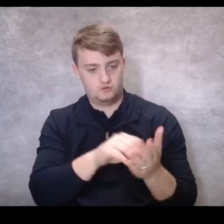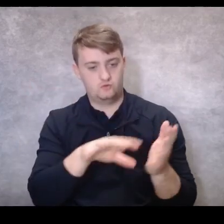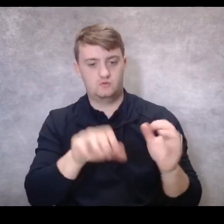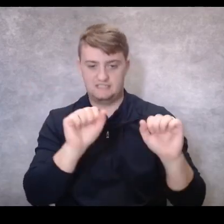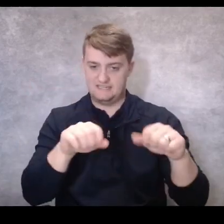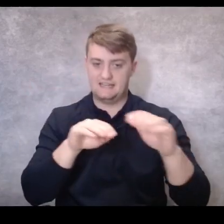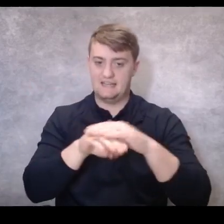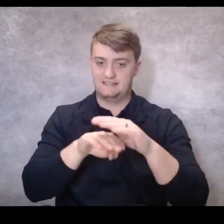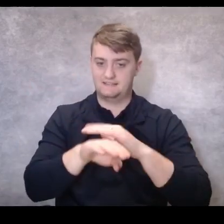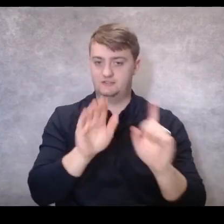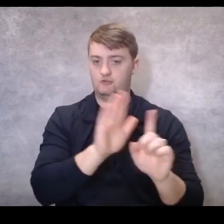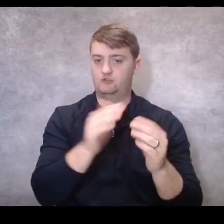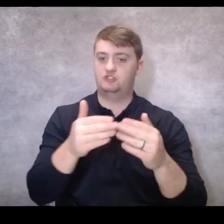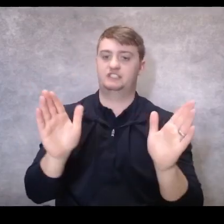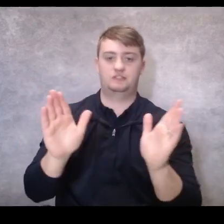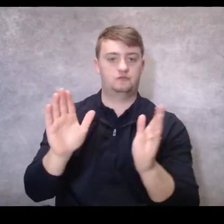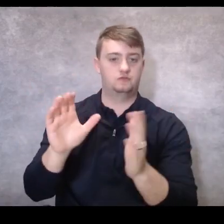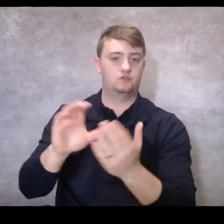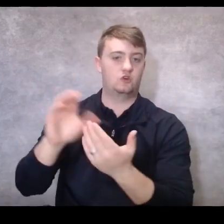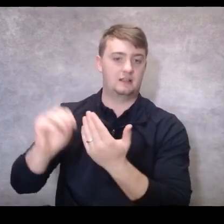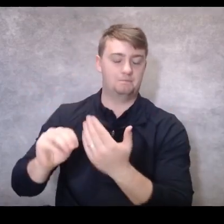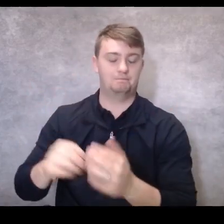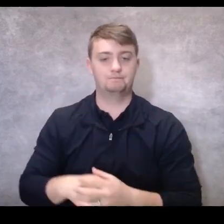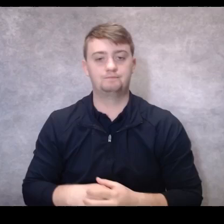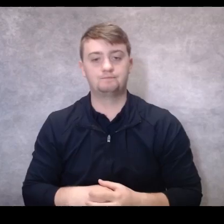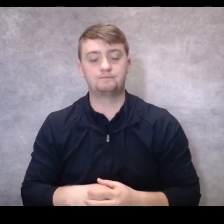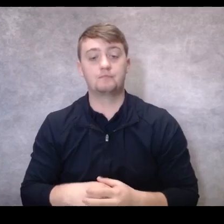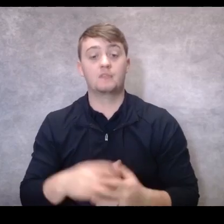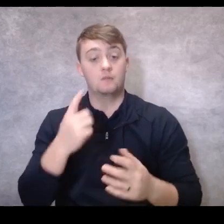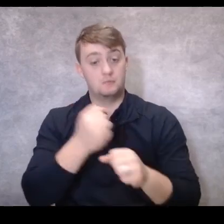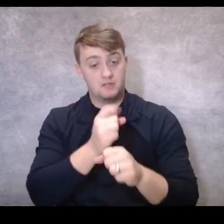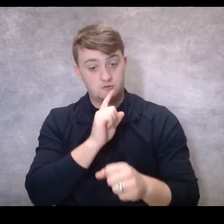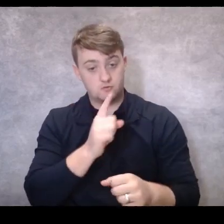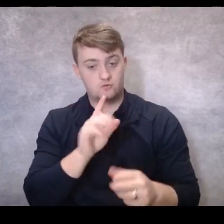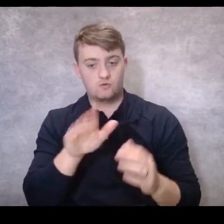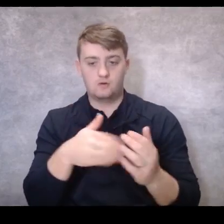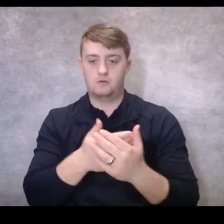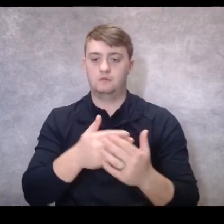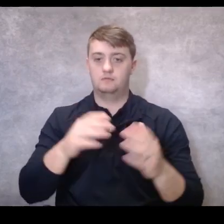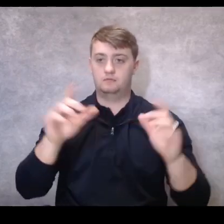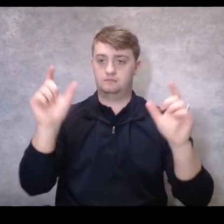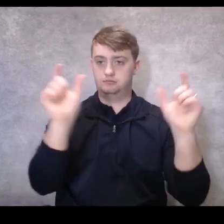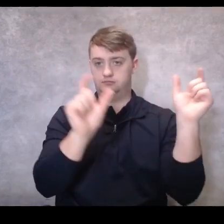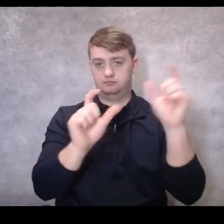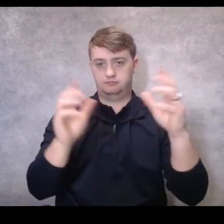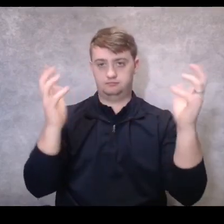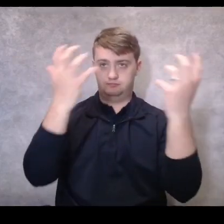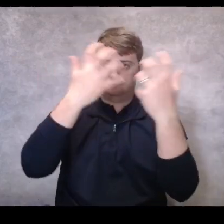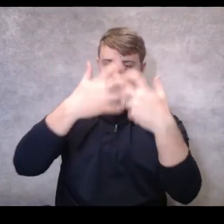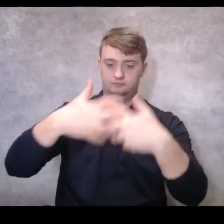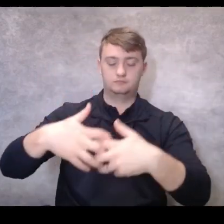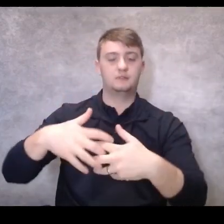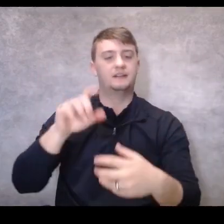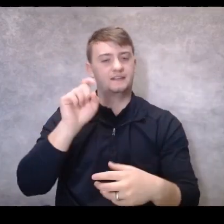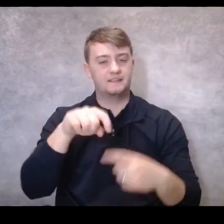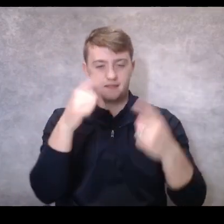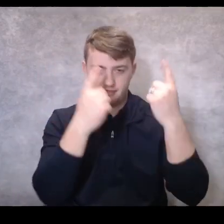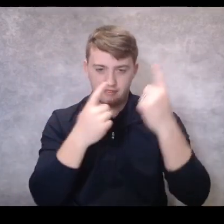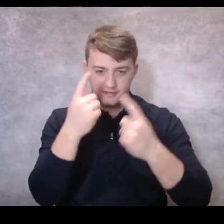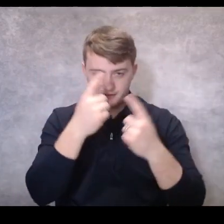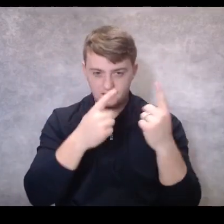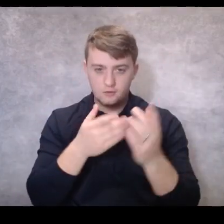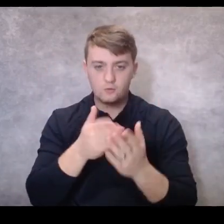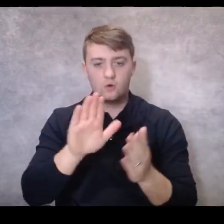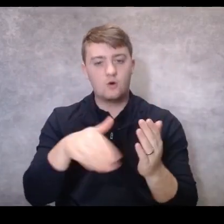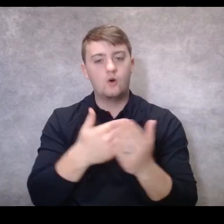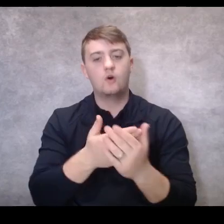student is able to access their general curriculum. In order to ensure our puzzle pieces all fit together, we need to think